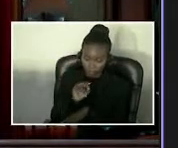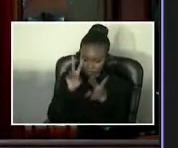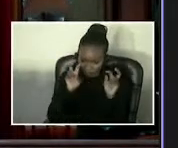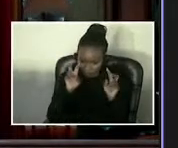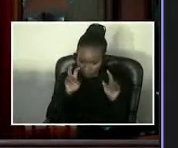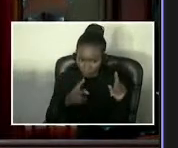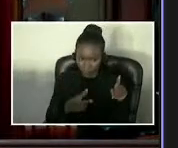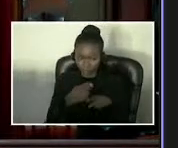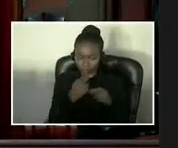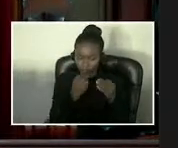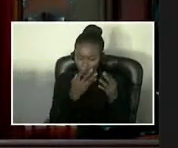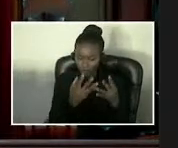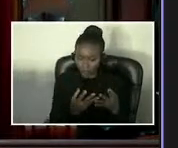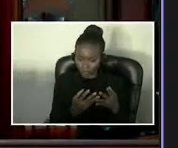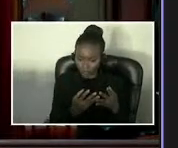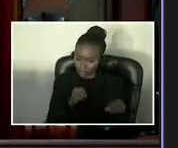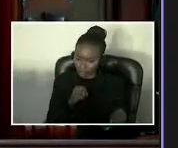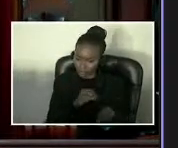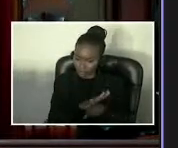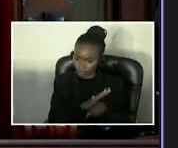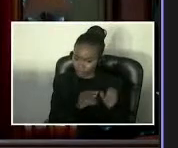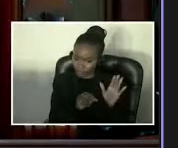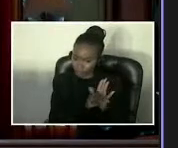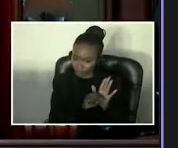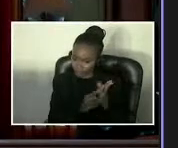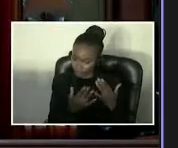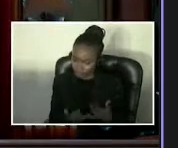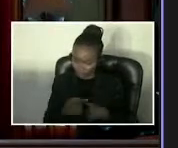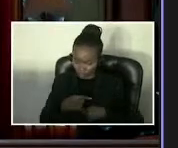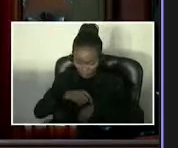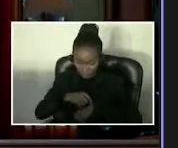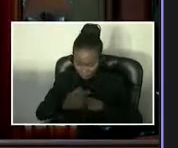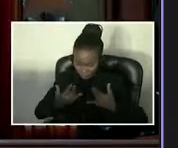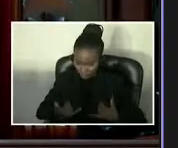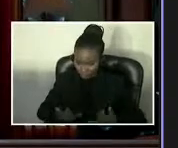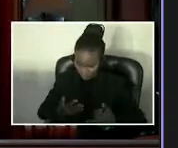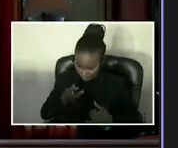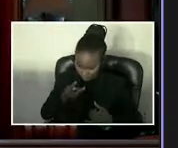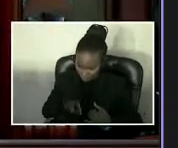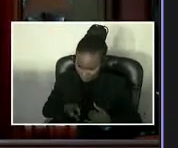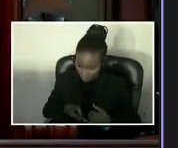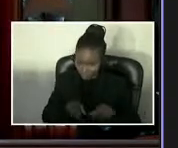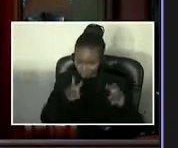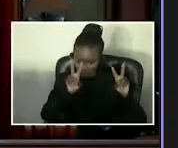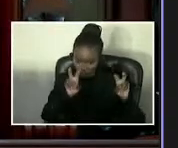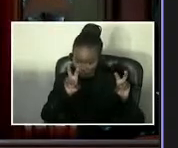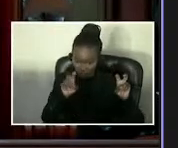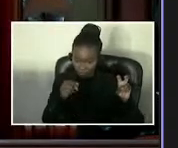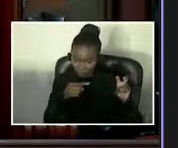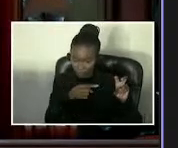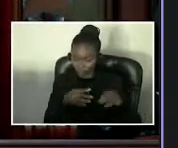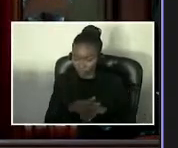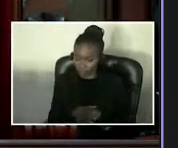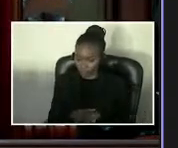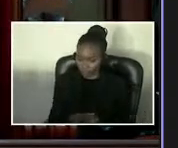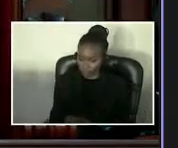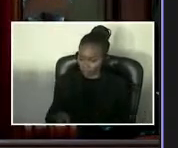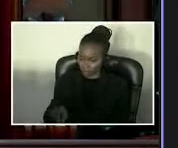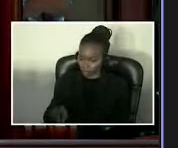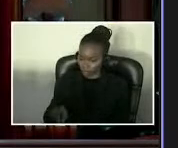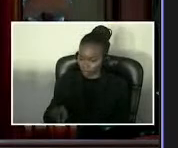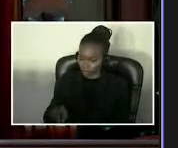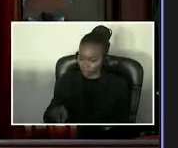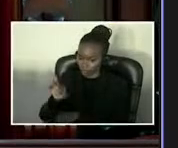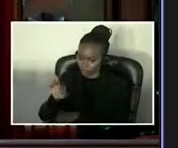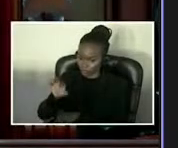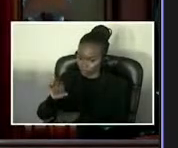negative as it is chapters in interns like this i wish to call the words of the son of talking about tim silly martin and who was